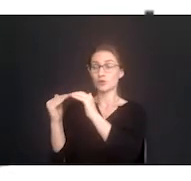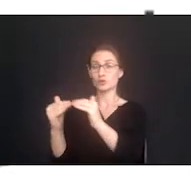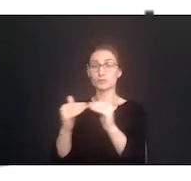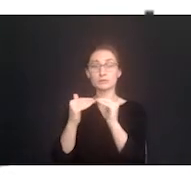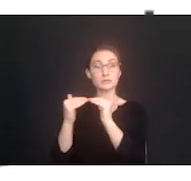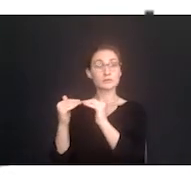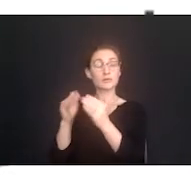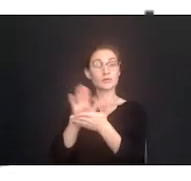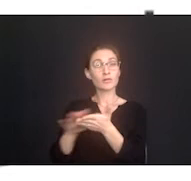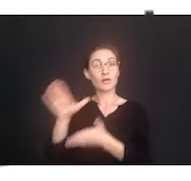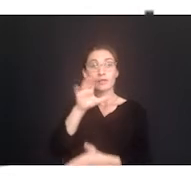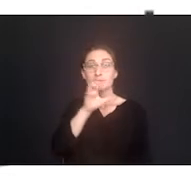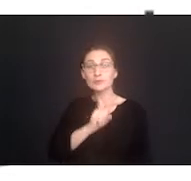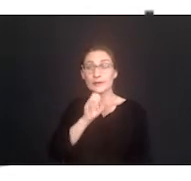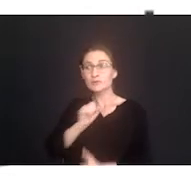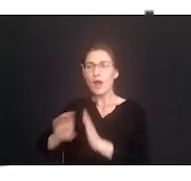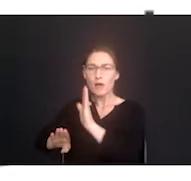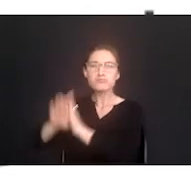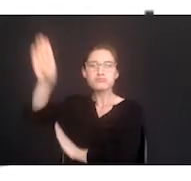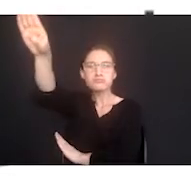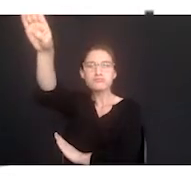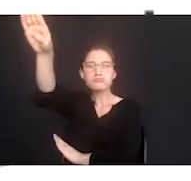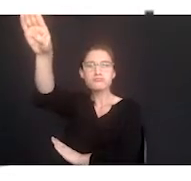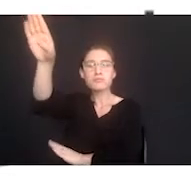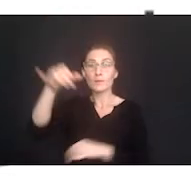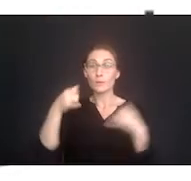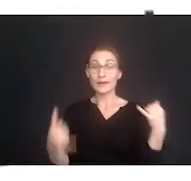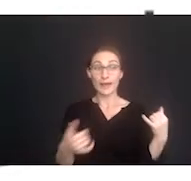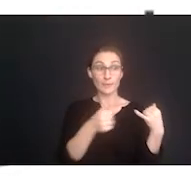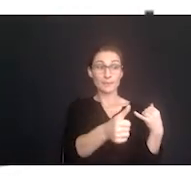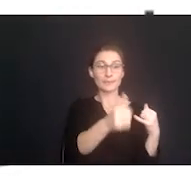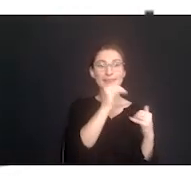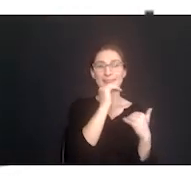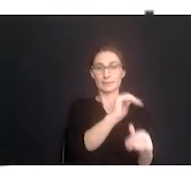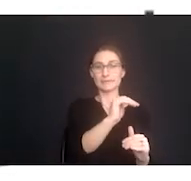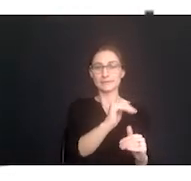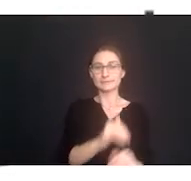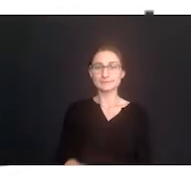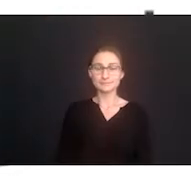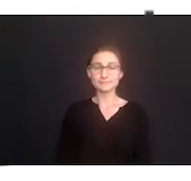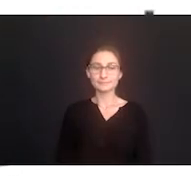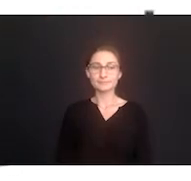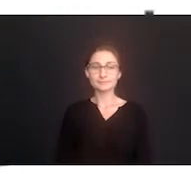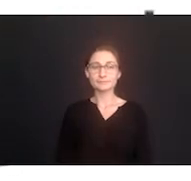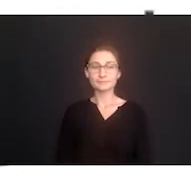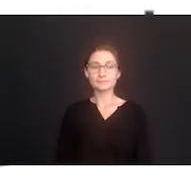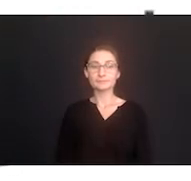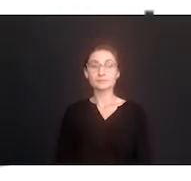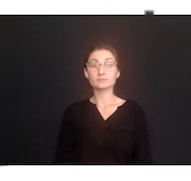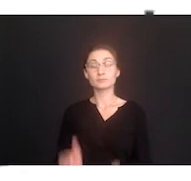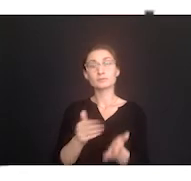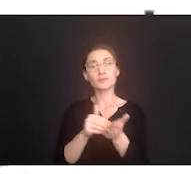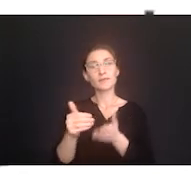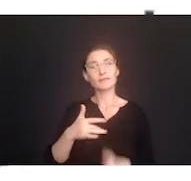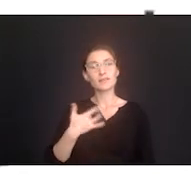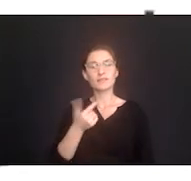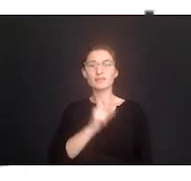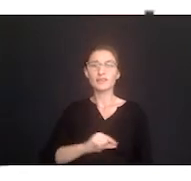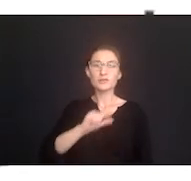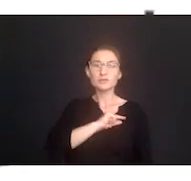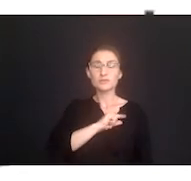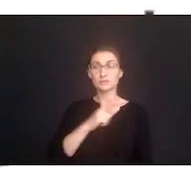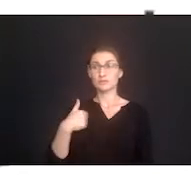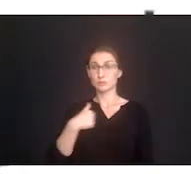and his peers advancing in certain ways that are now somewhat limited for him. They often feel guilt and wonder if they